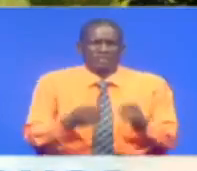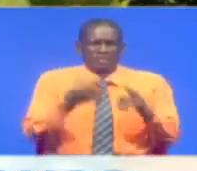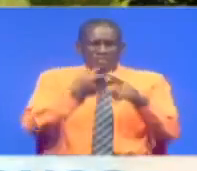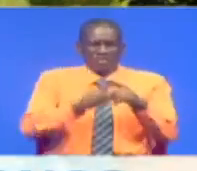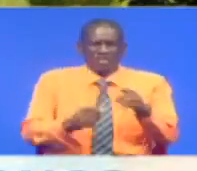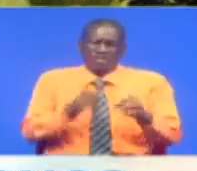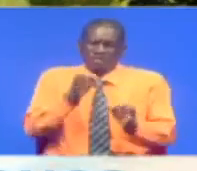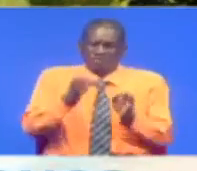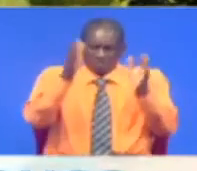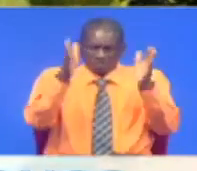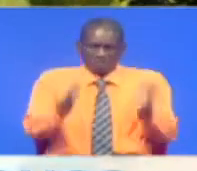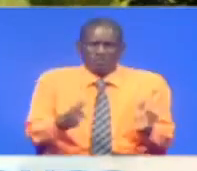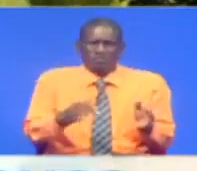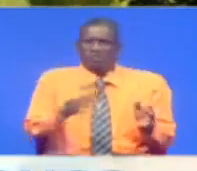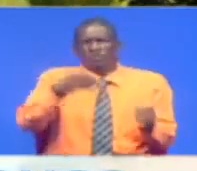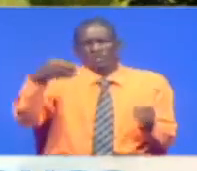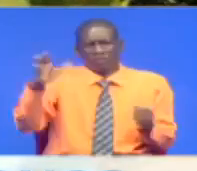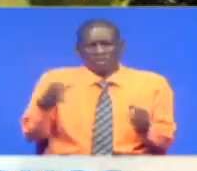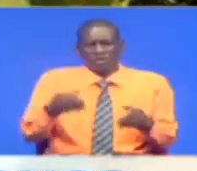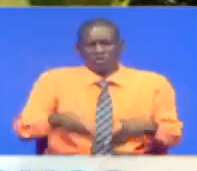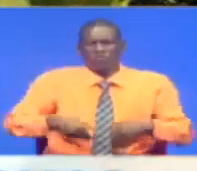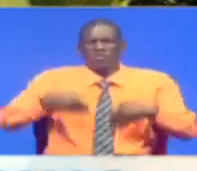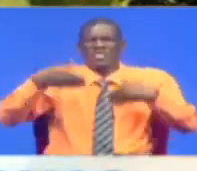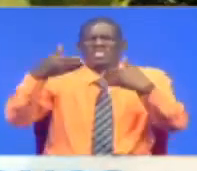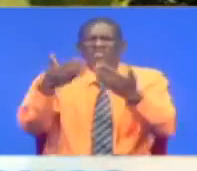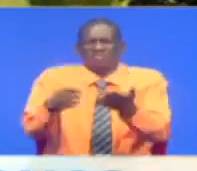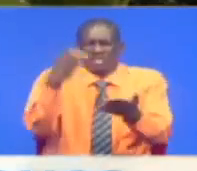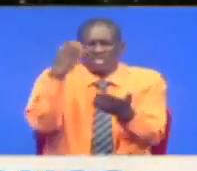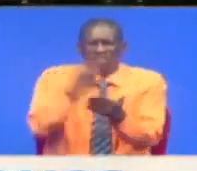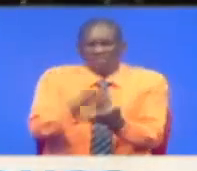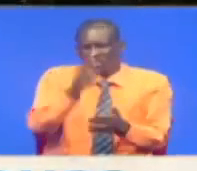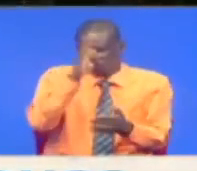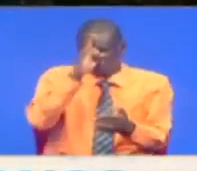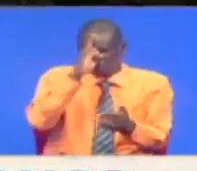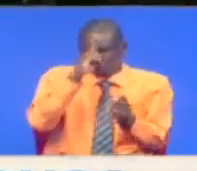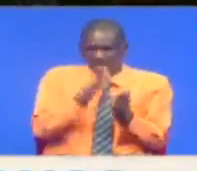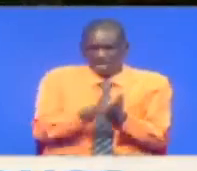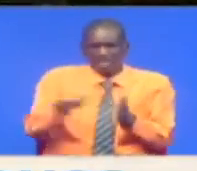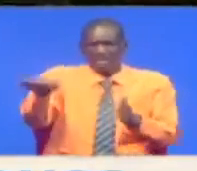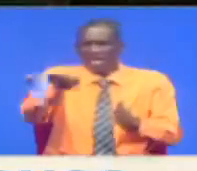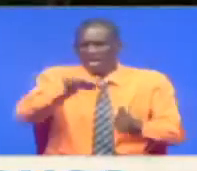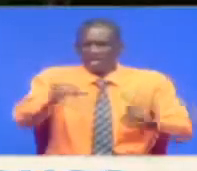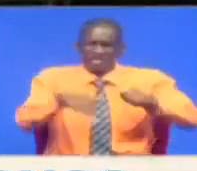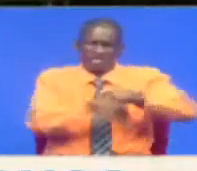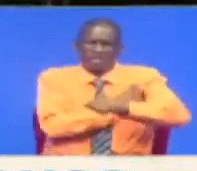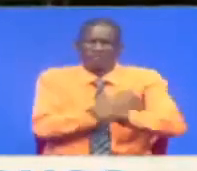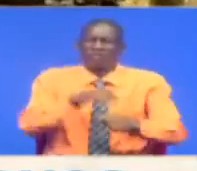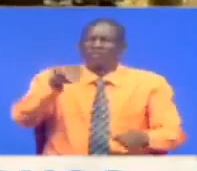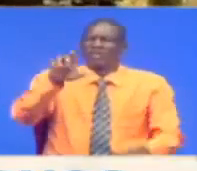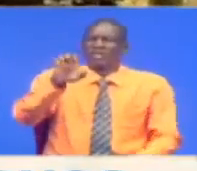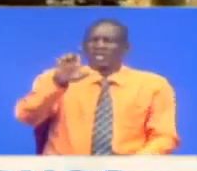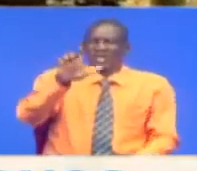if this person goes away, we hand over the evidence to the police and to the local chief. Leila Mohammed, NTV.